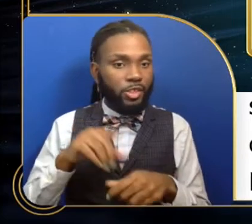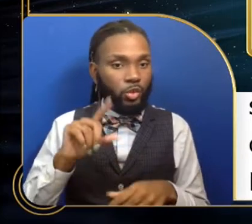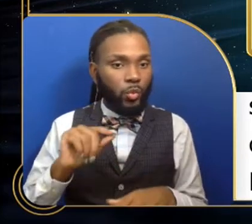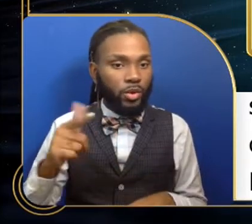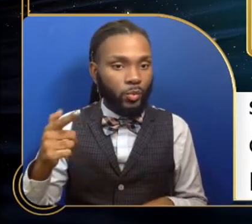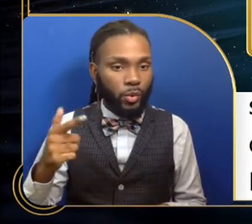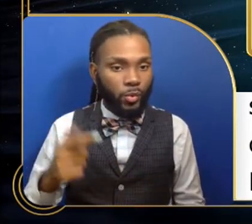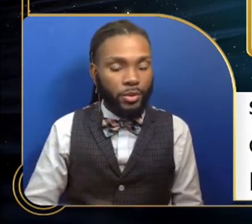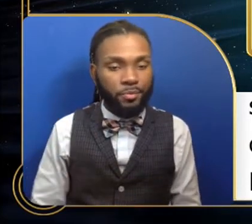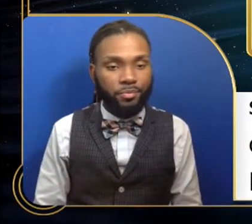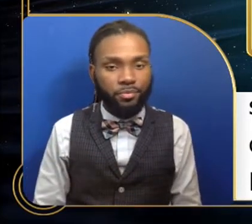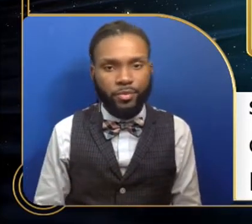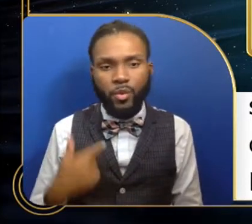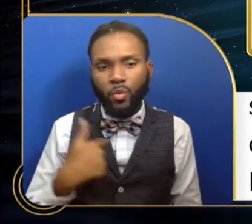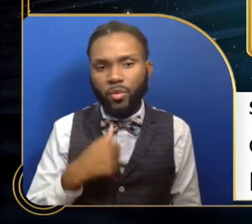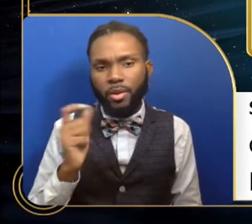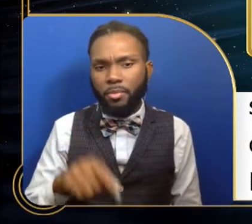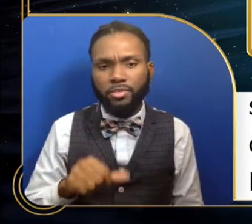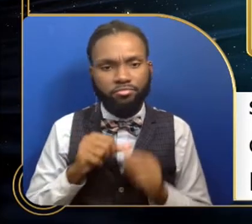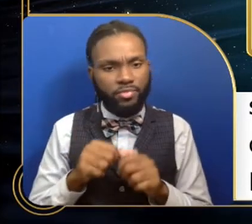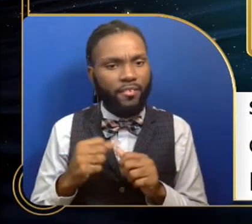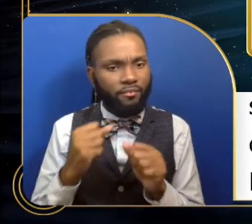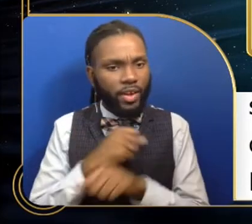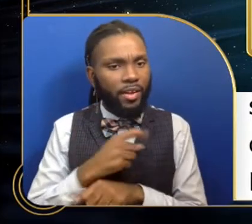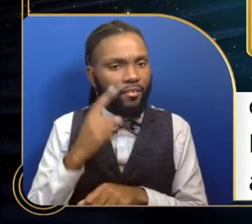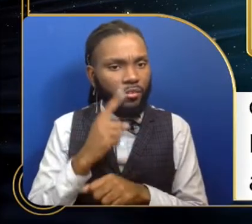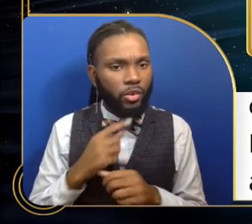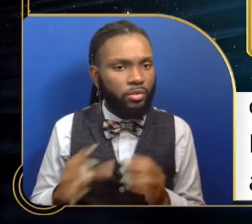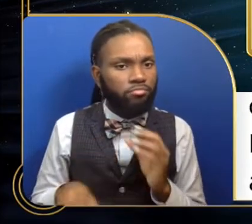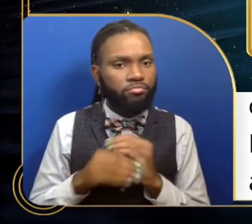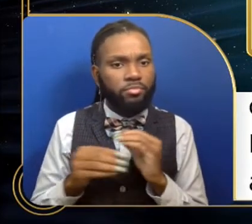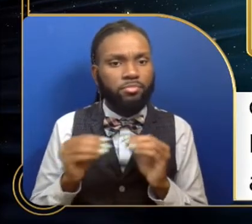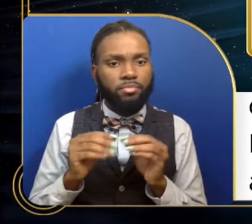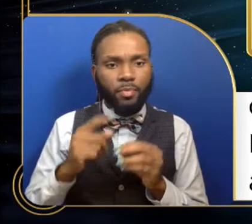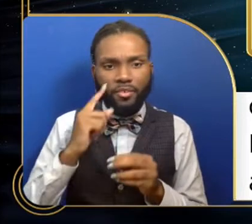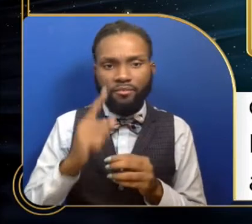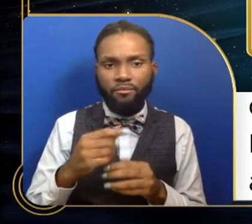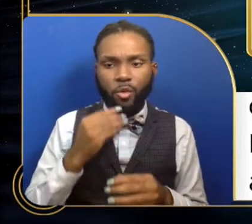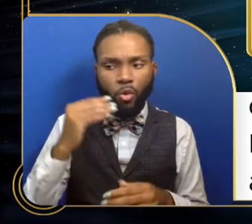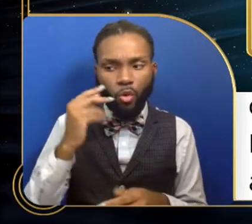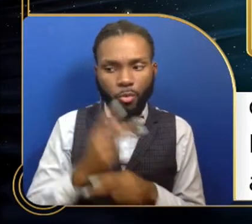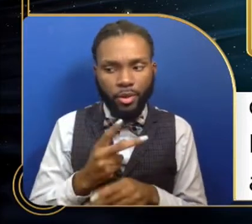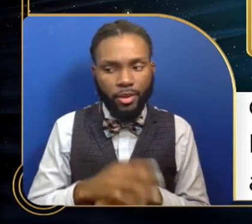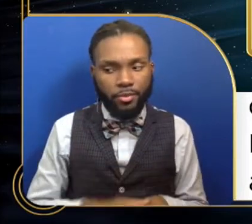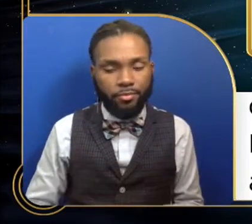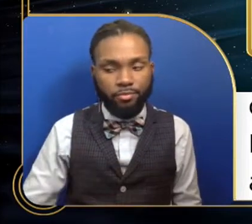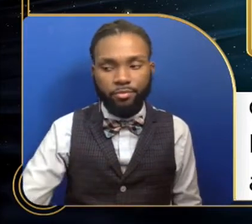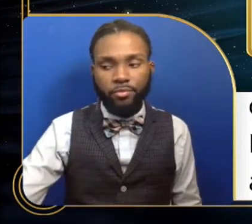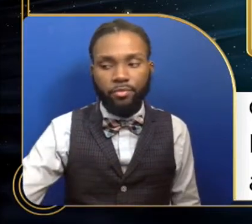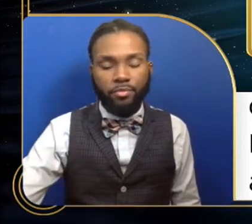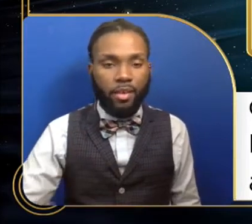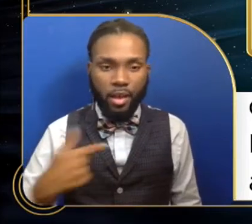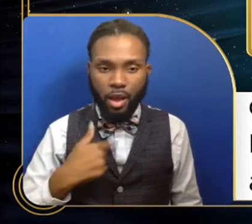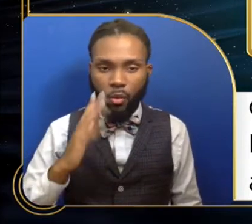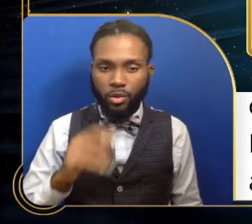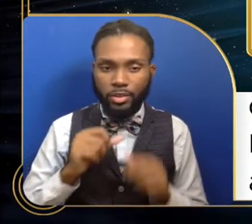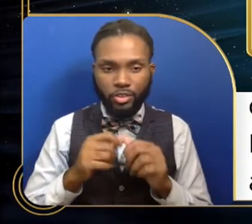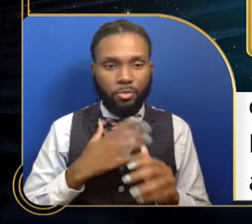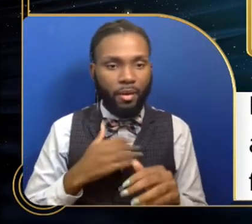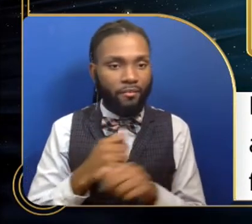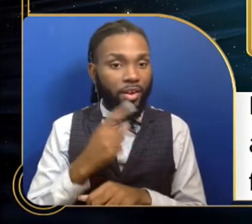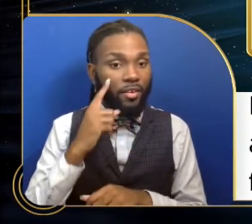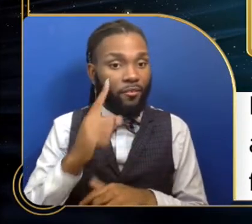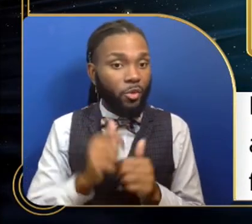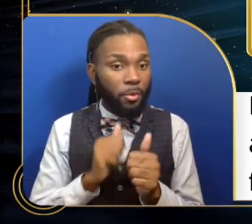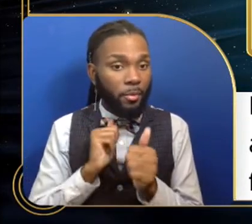continue to fight for additional funding for home care. I'll continue my fight for passage of the